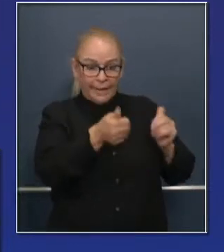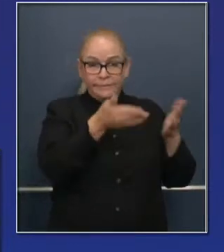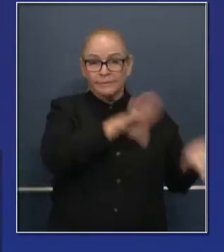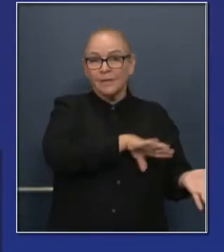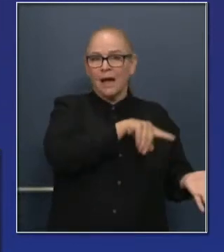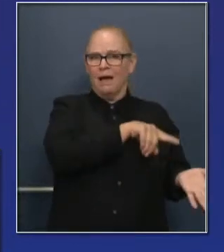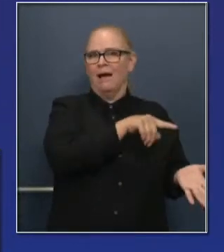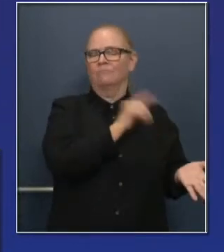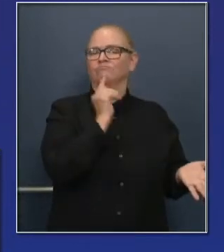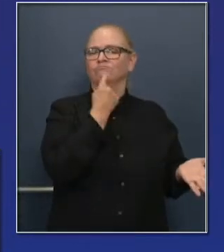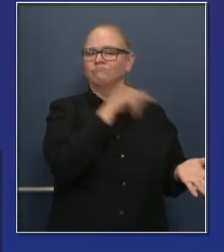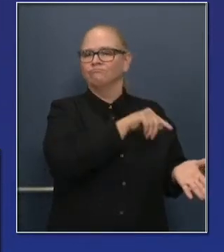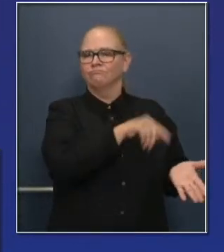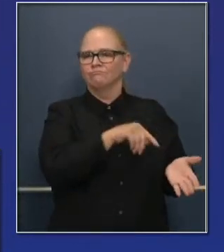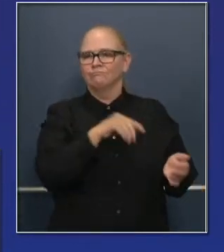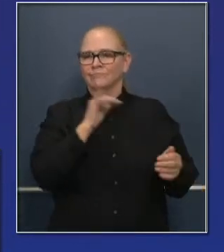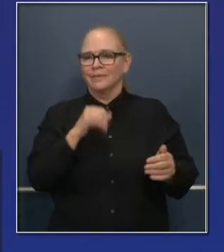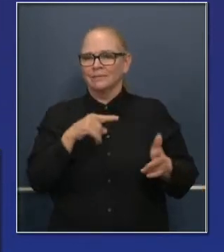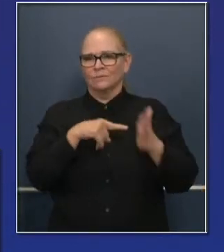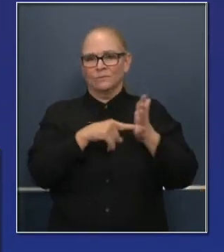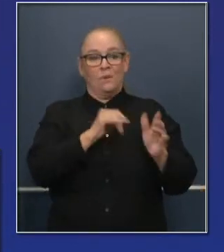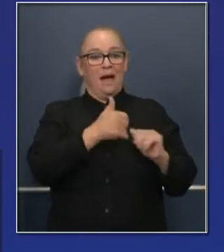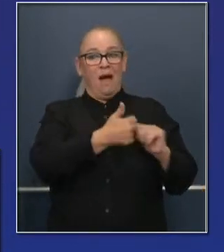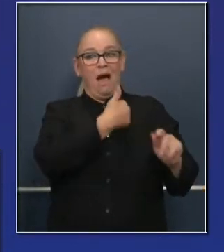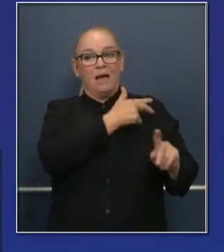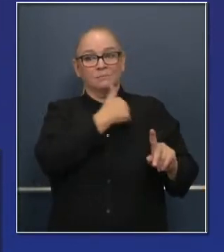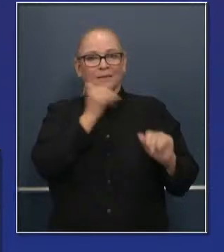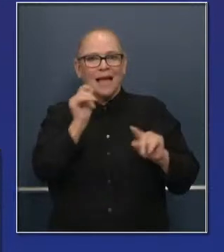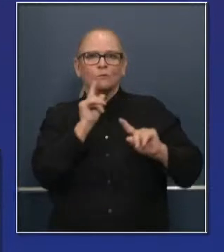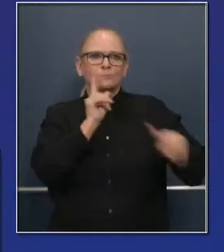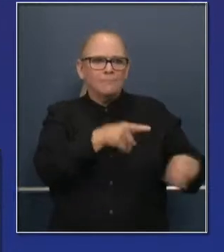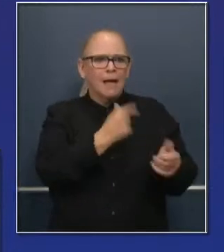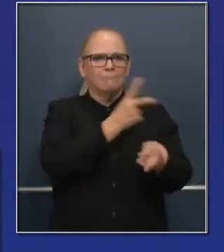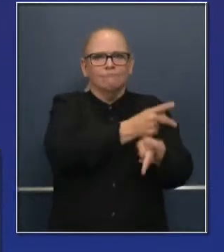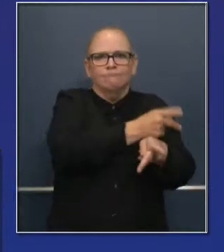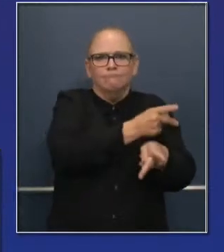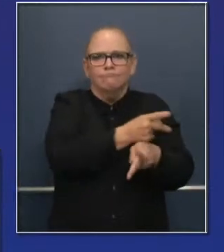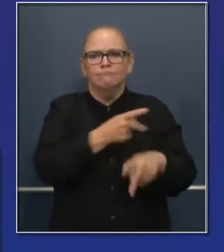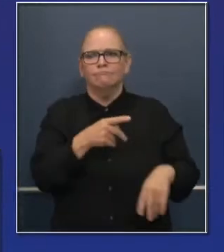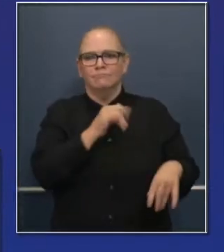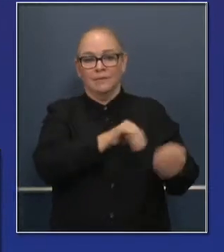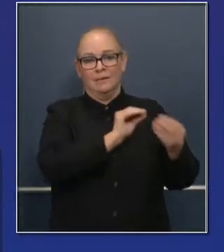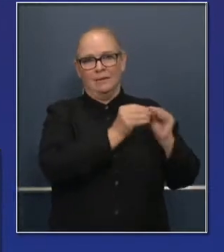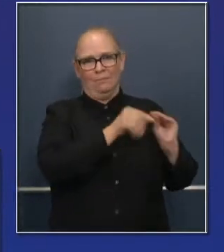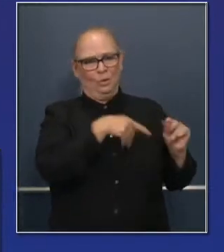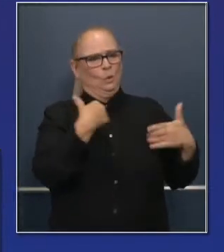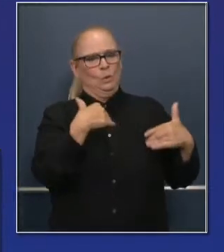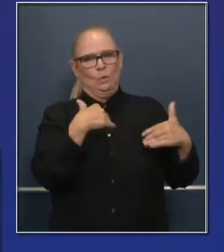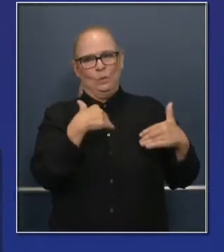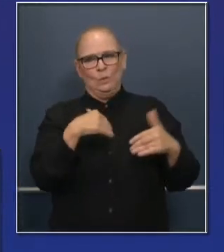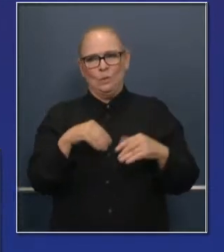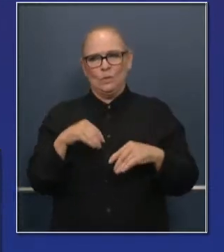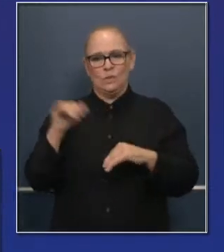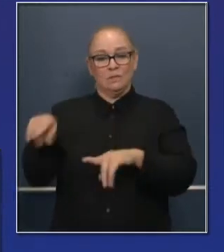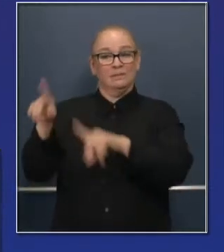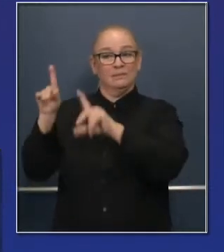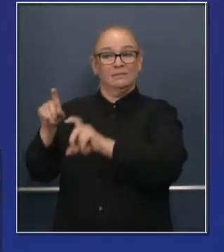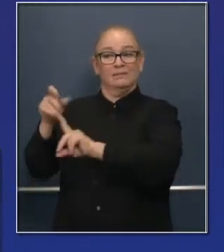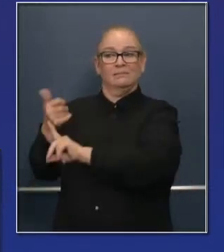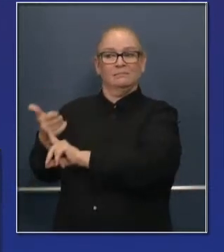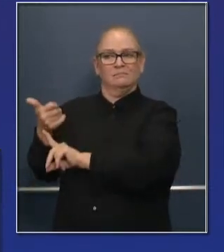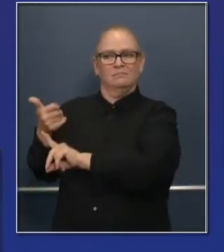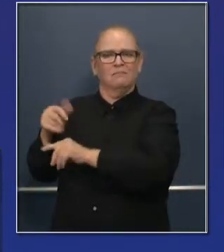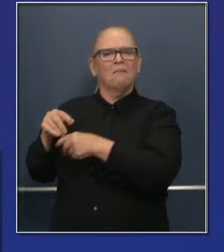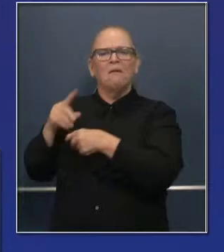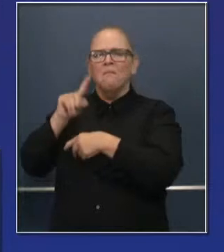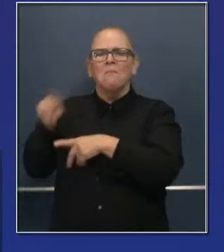delivery system and our capacity. We want to test as many people as we can, but the purpose of the test is not just to show a number. It's